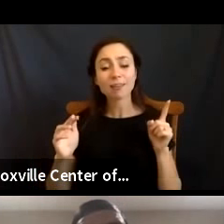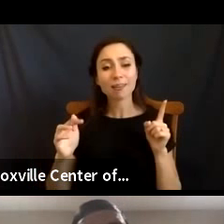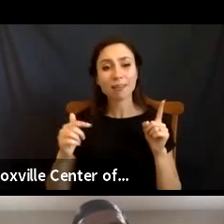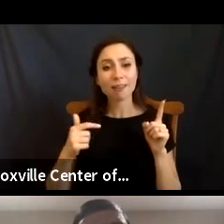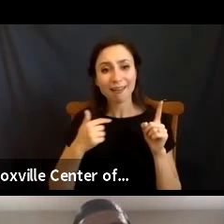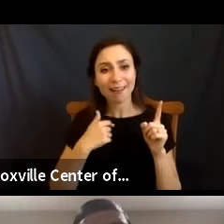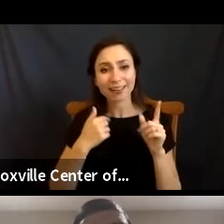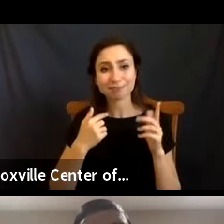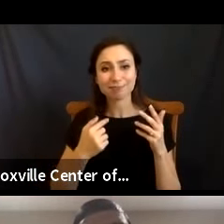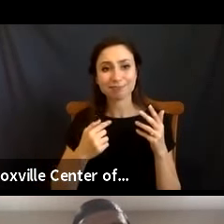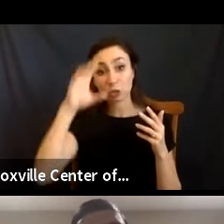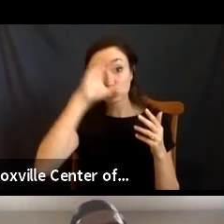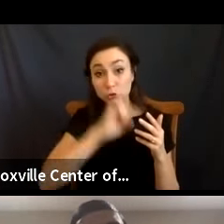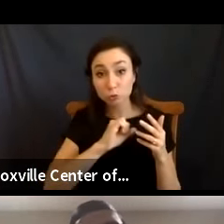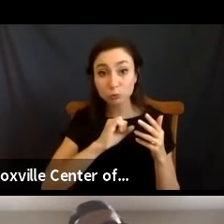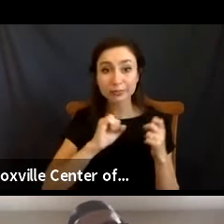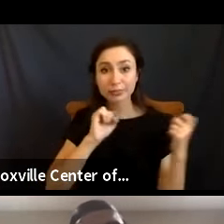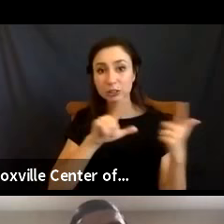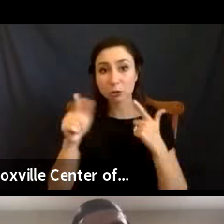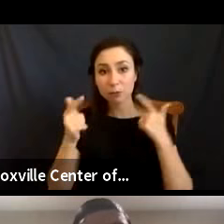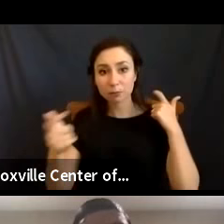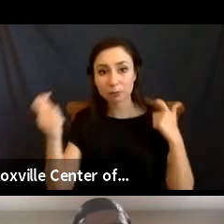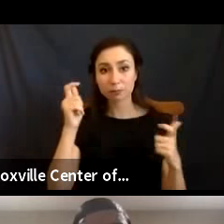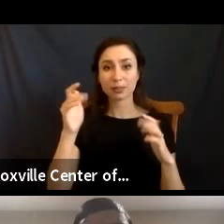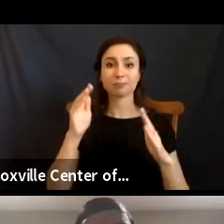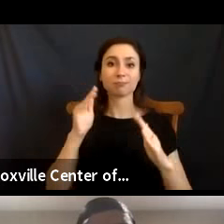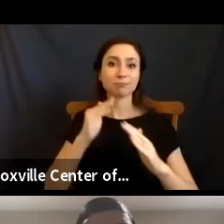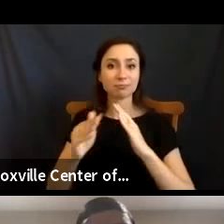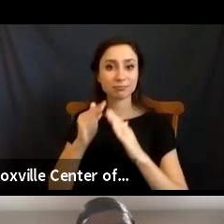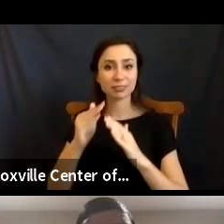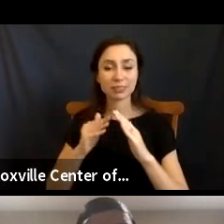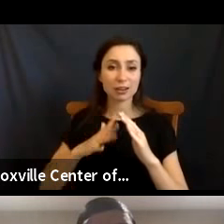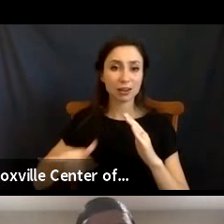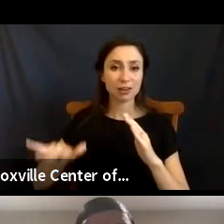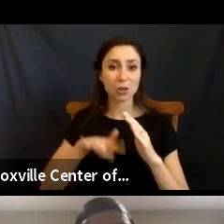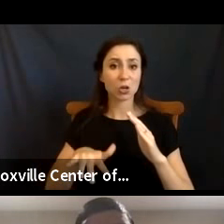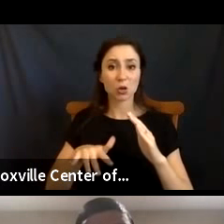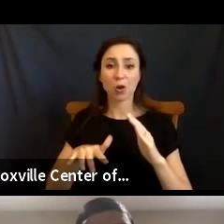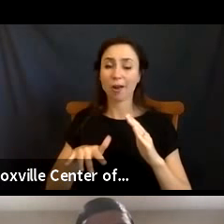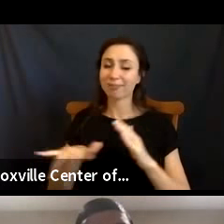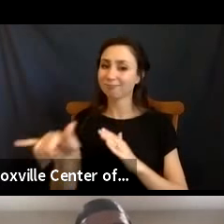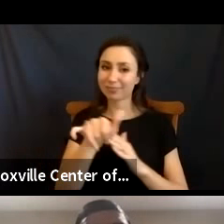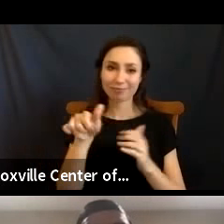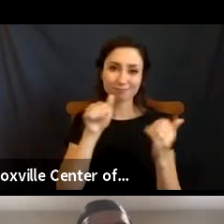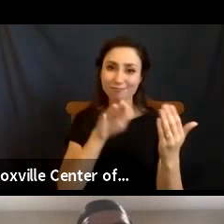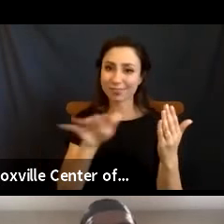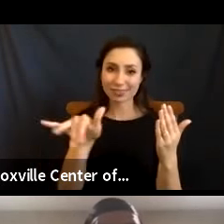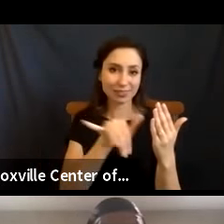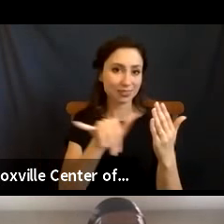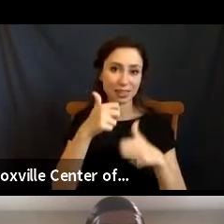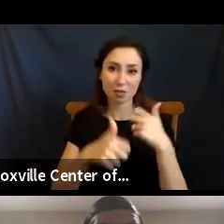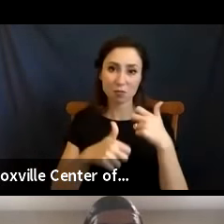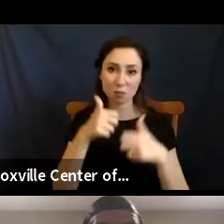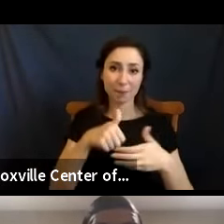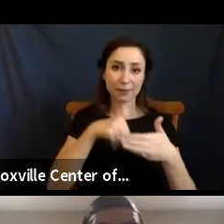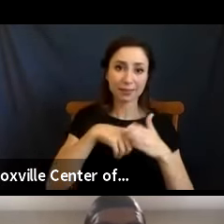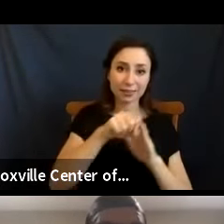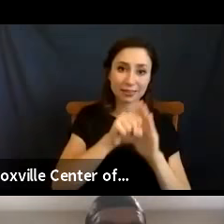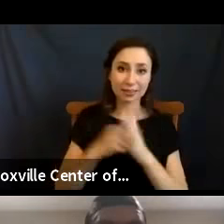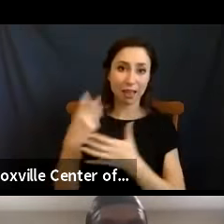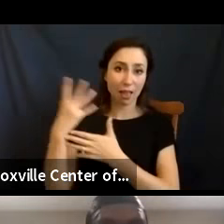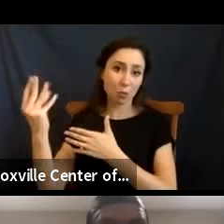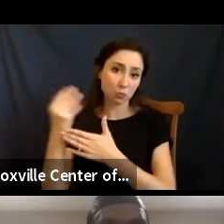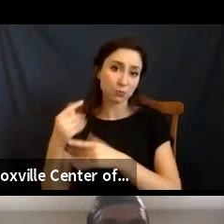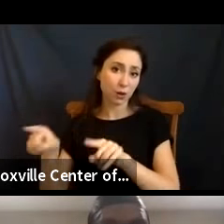metropolitan areas with any COVID incidents are facing these same problems, within the state and also outside. So